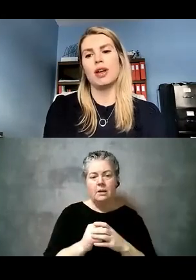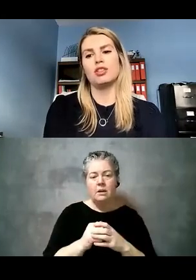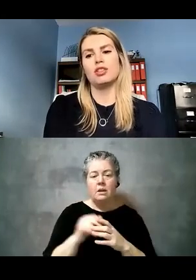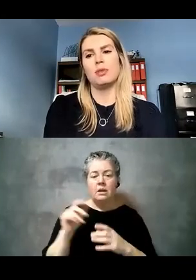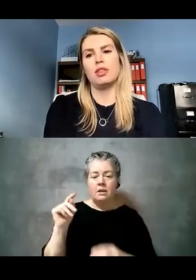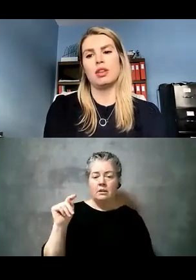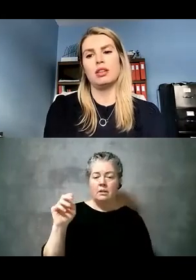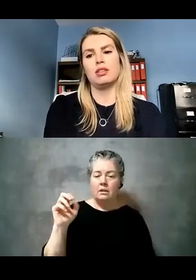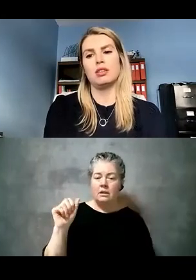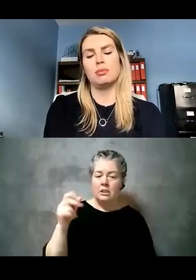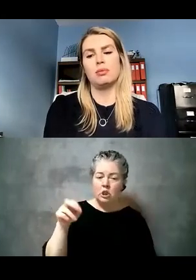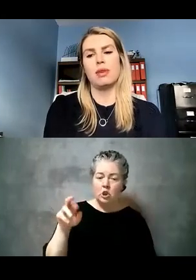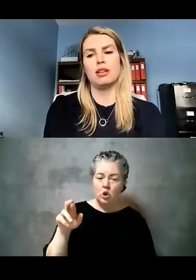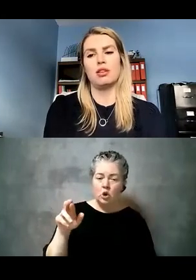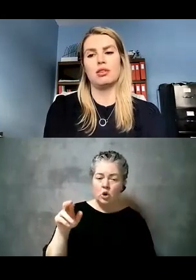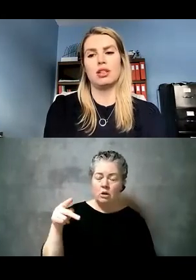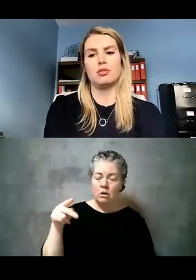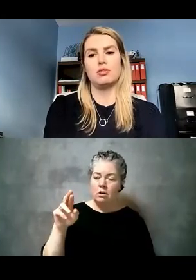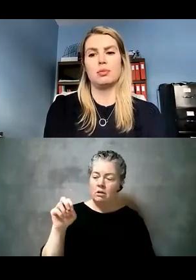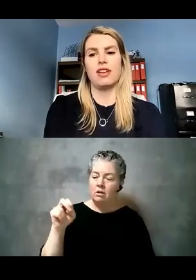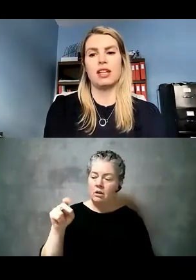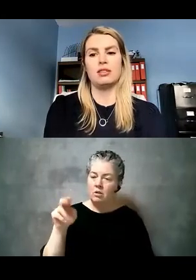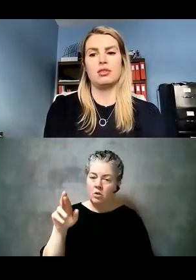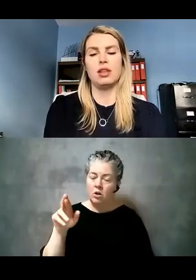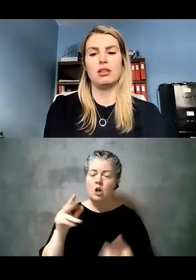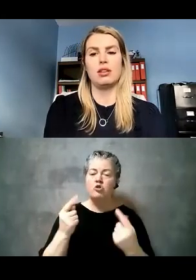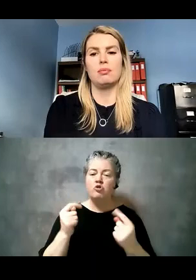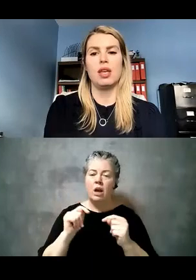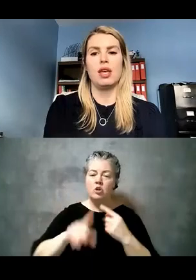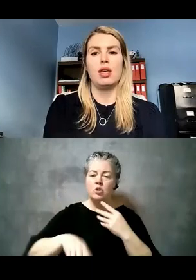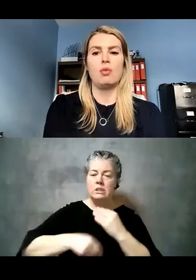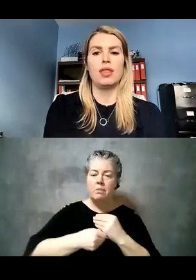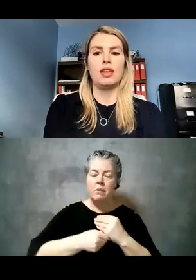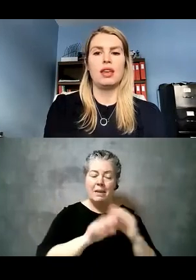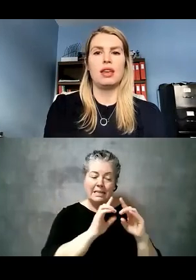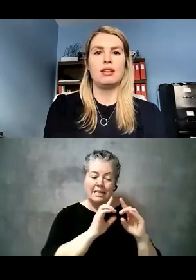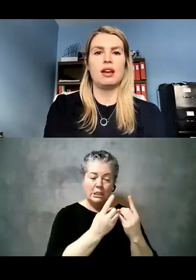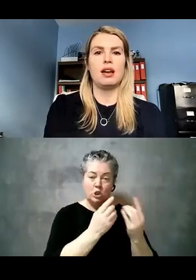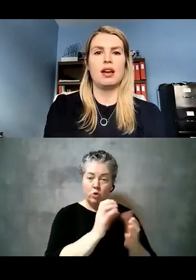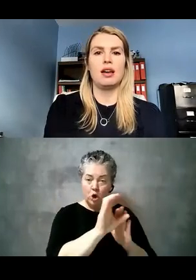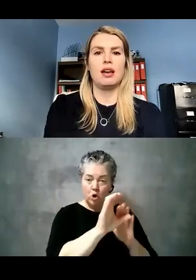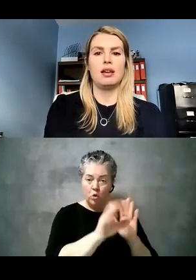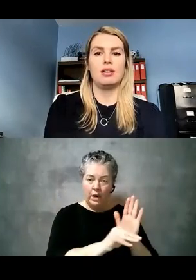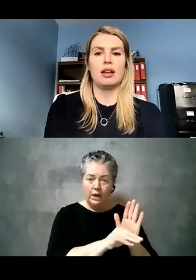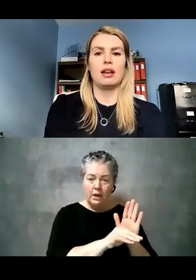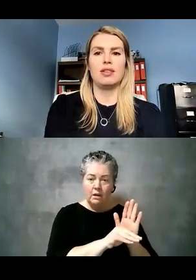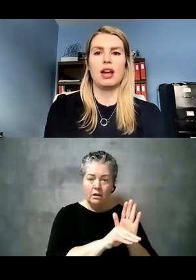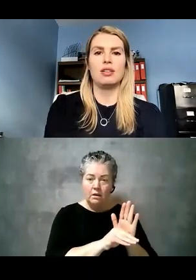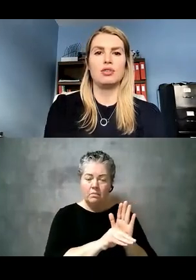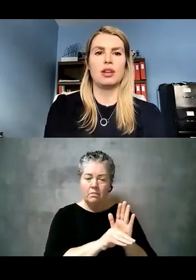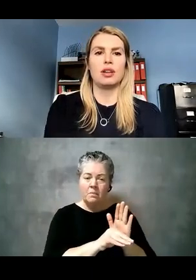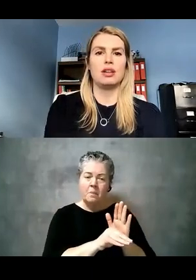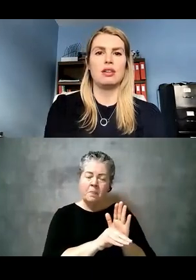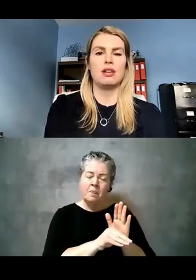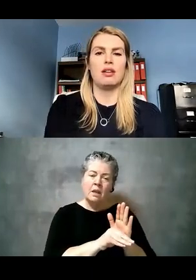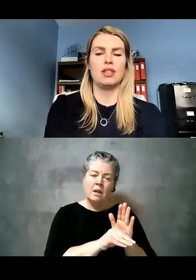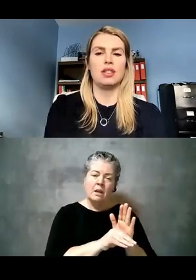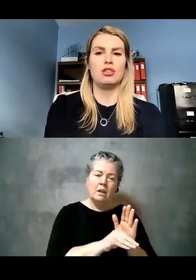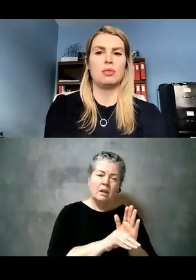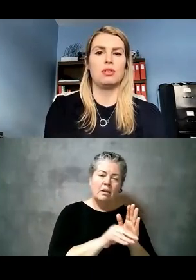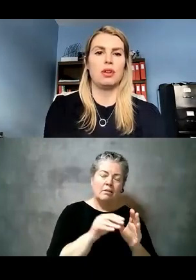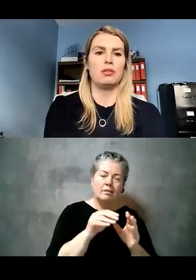who might just be looking to supplement her district-provided curriculum within a kind of construct here